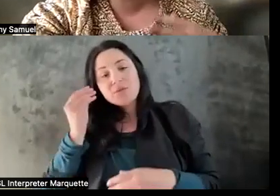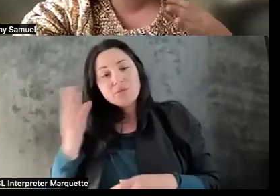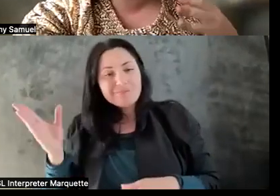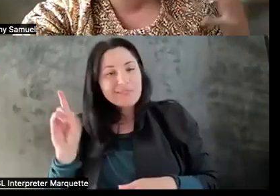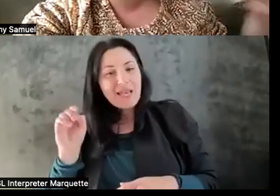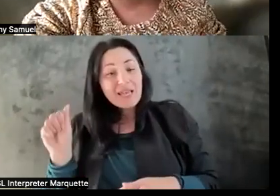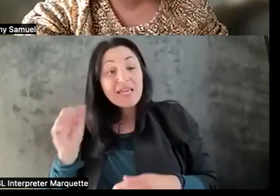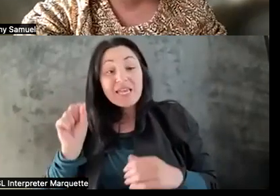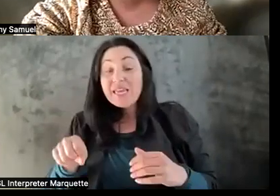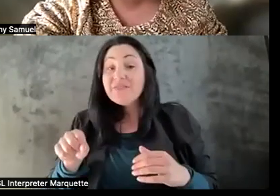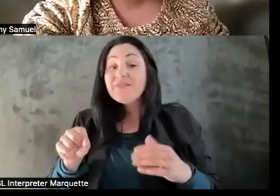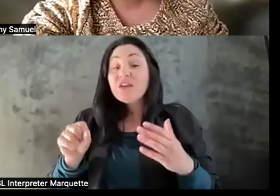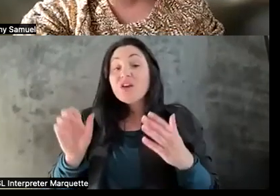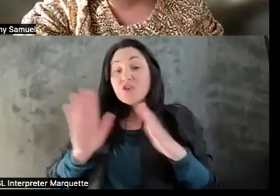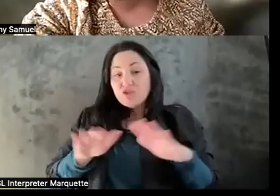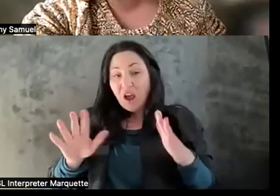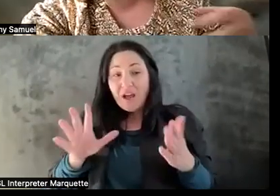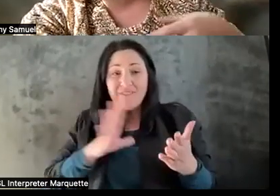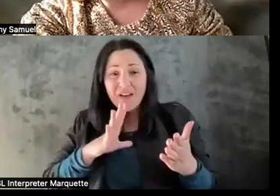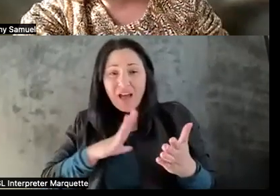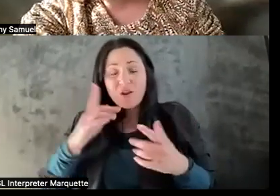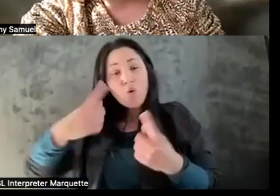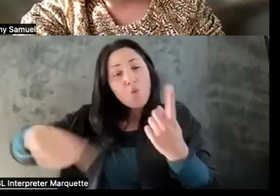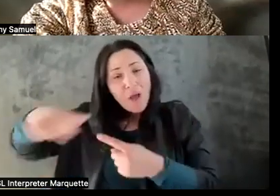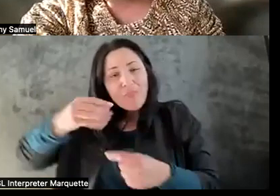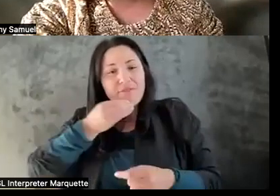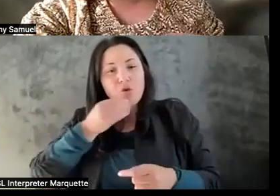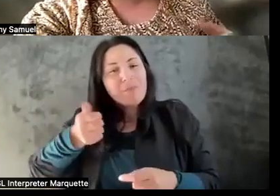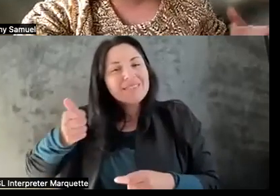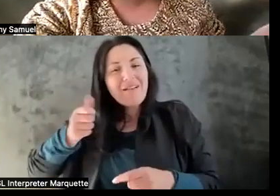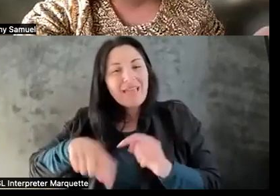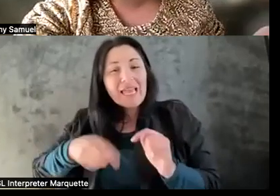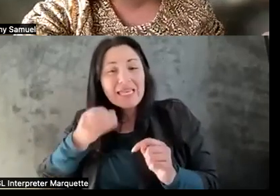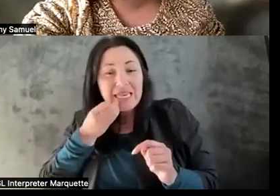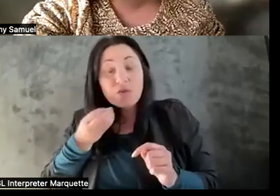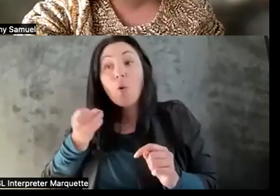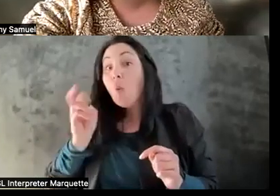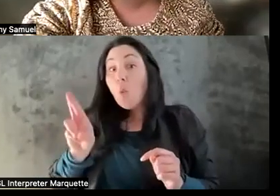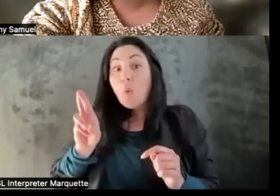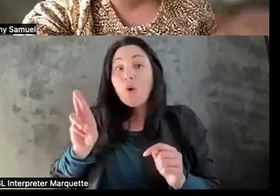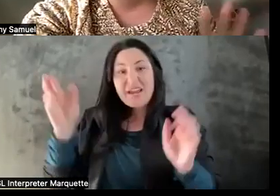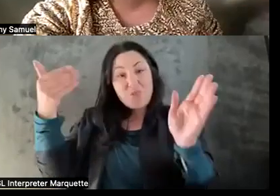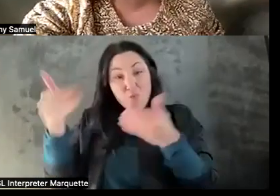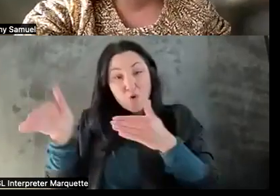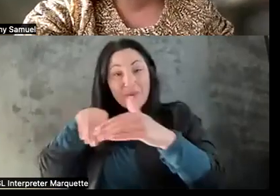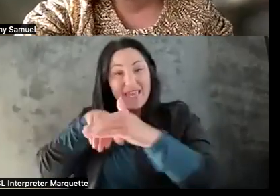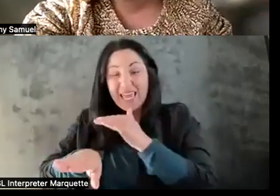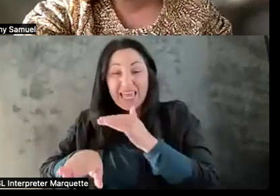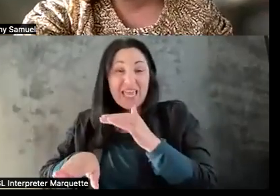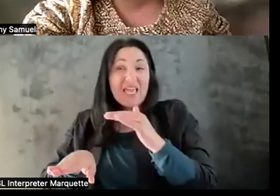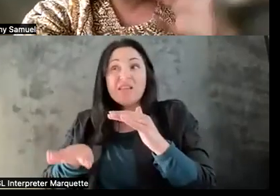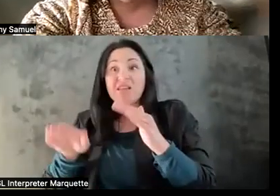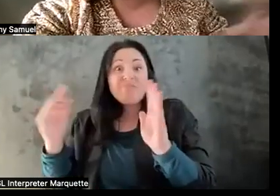is able to be around that food but can't eat it, or if they have to have it